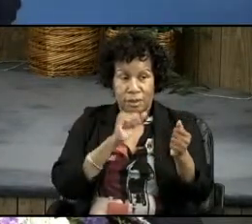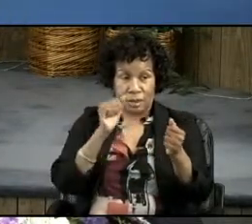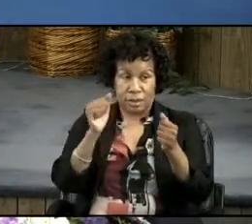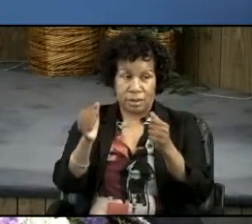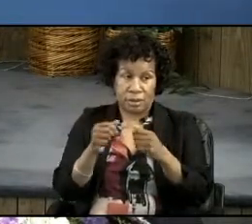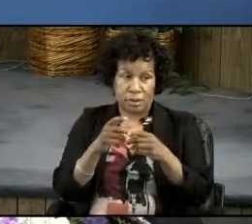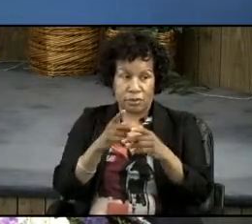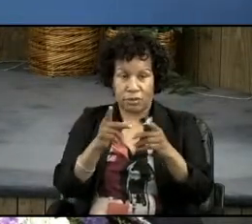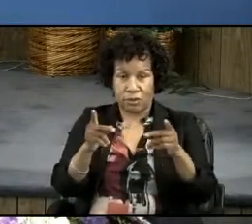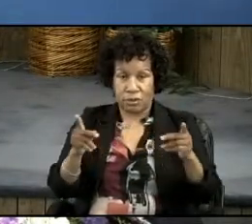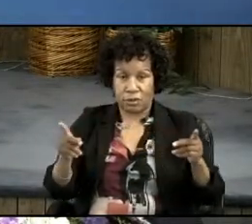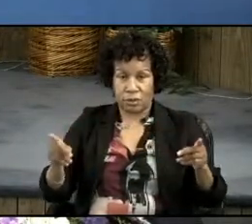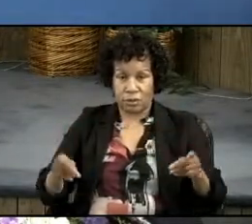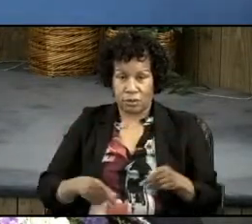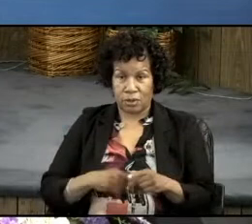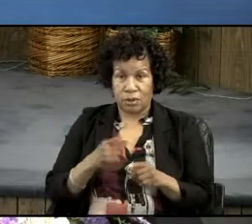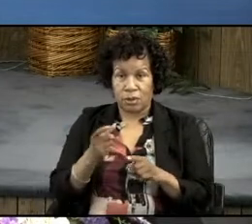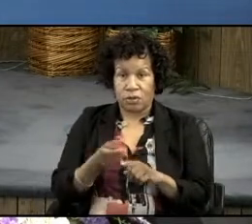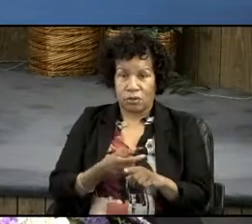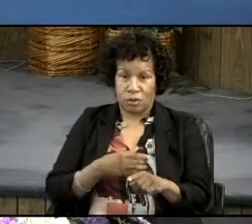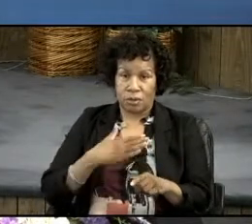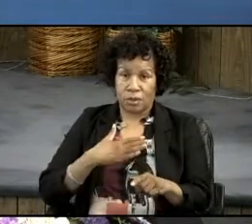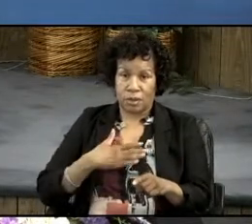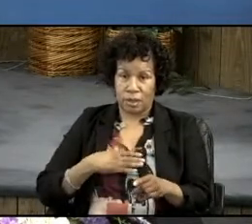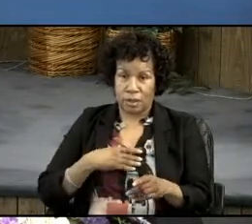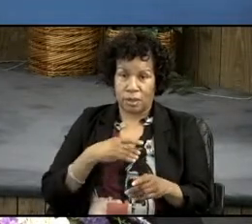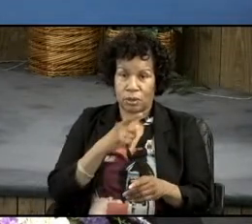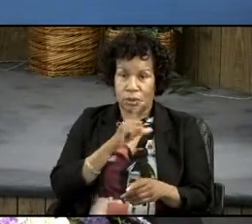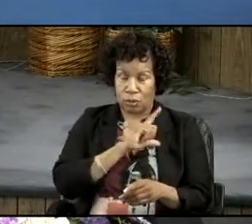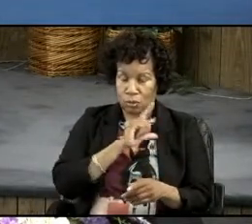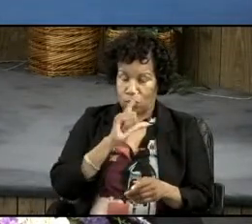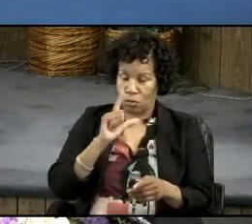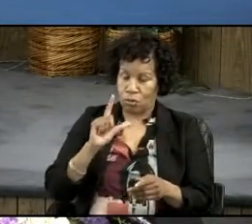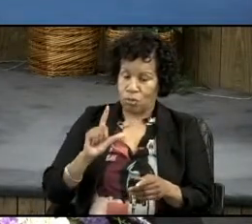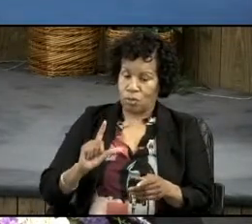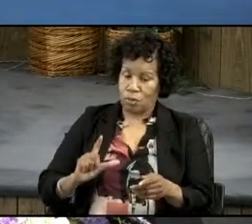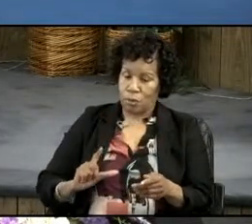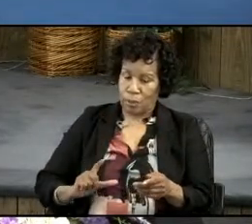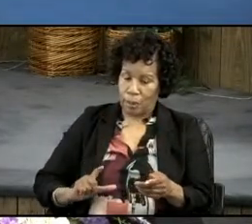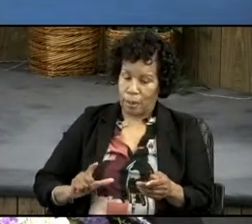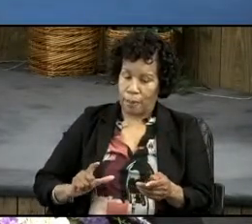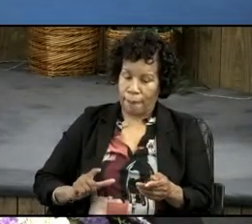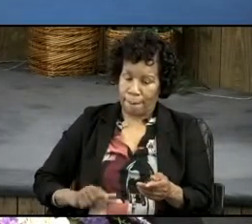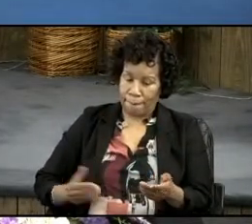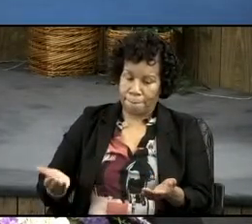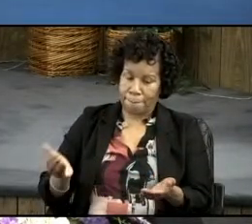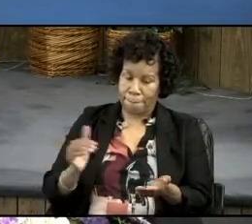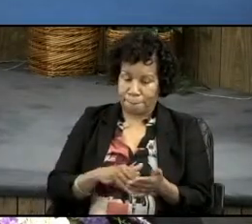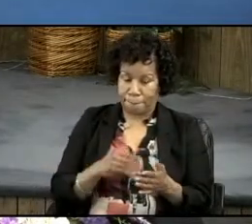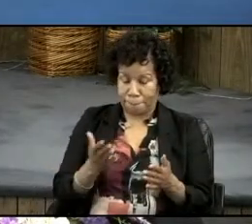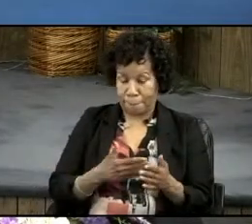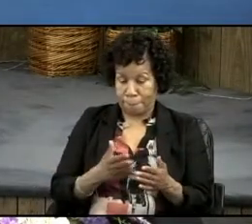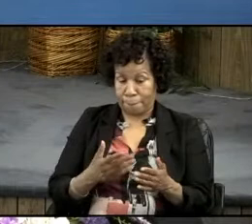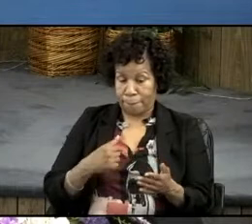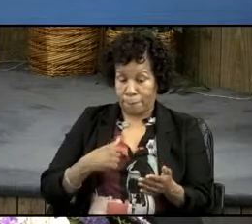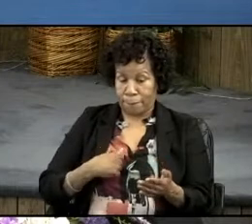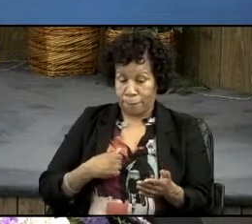the battlefield for my Lord. It's like we have learned how to dance